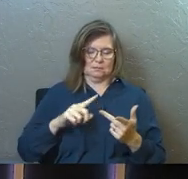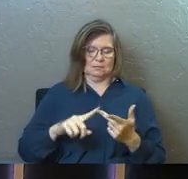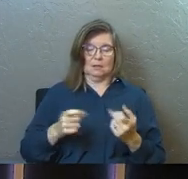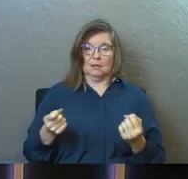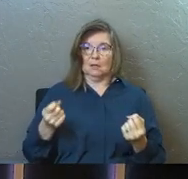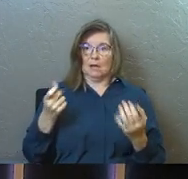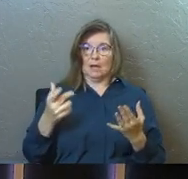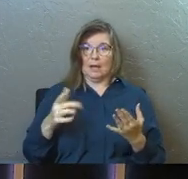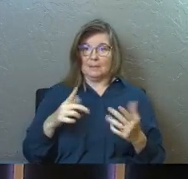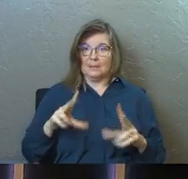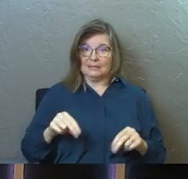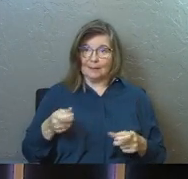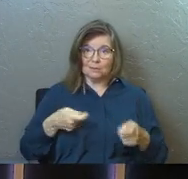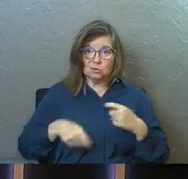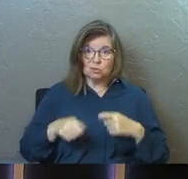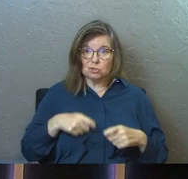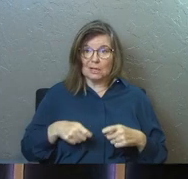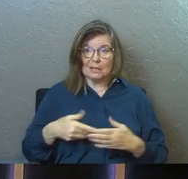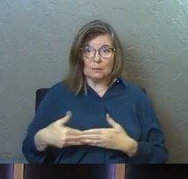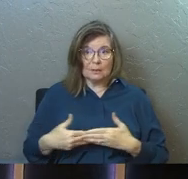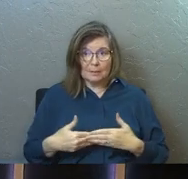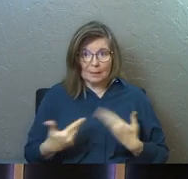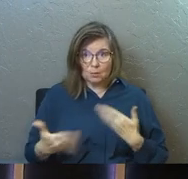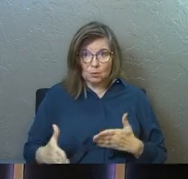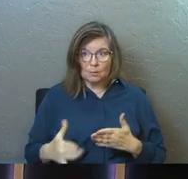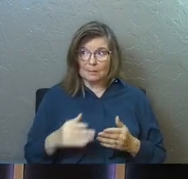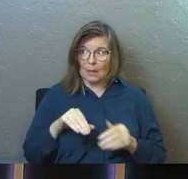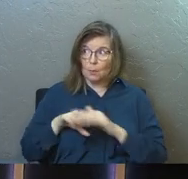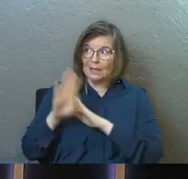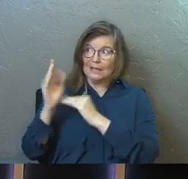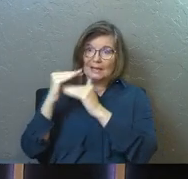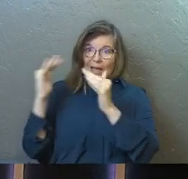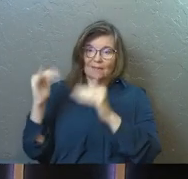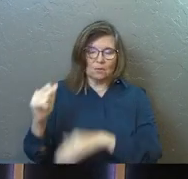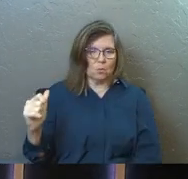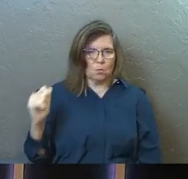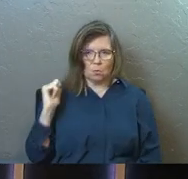is not how many diapers you change in the nursery that will get you into heaven.